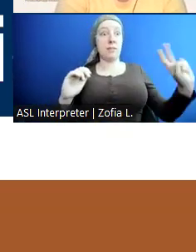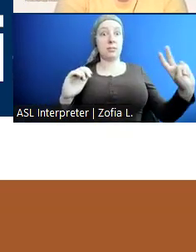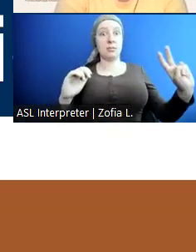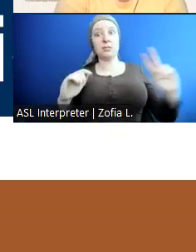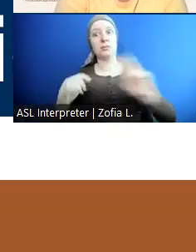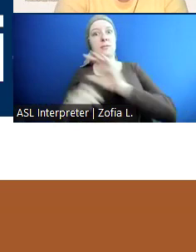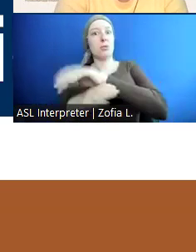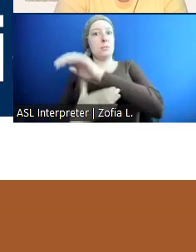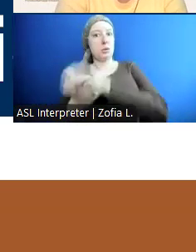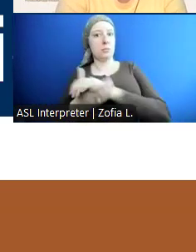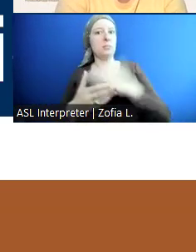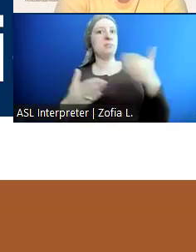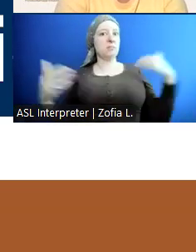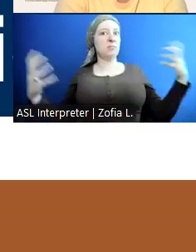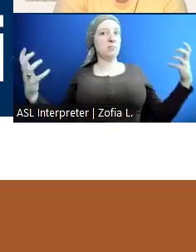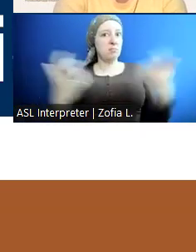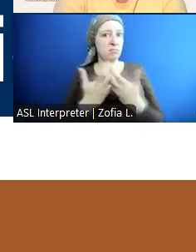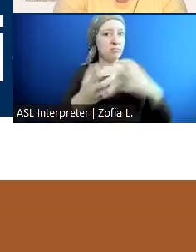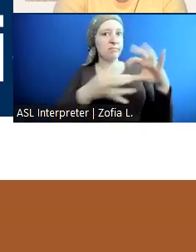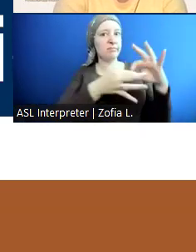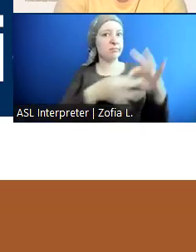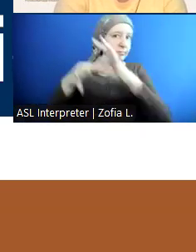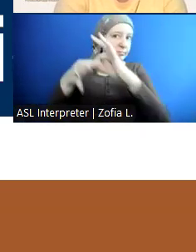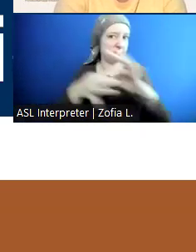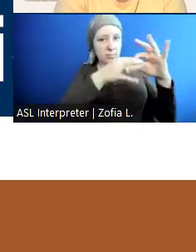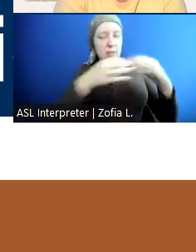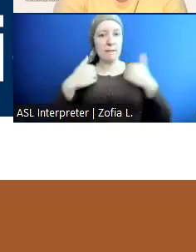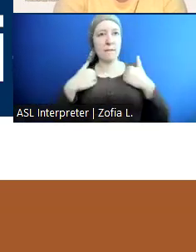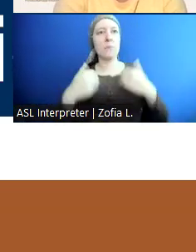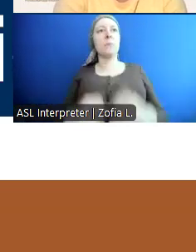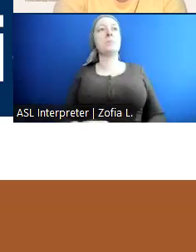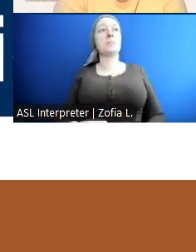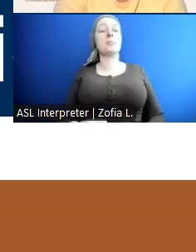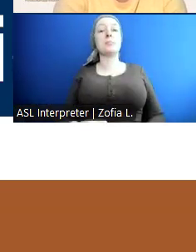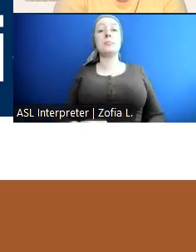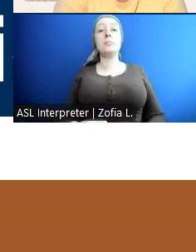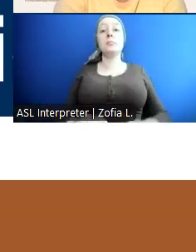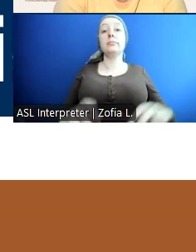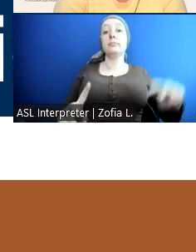violence, you know, sphere. Stalking is